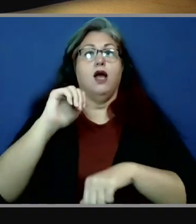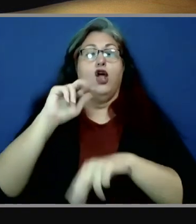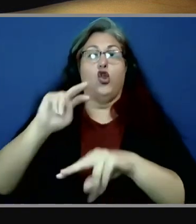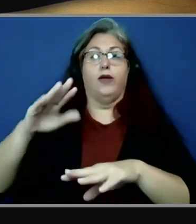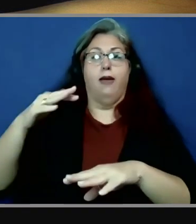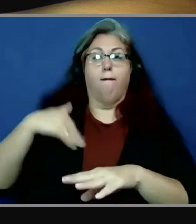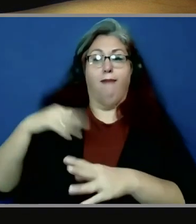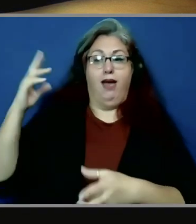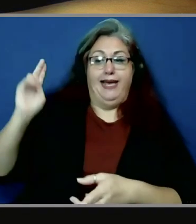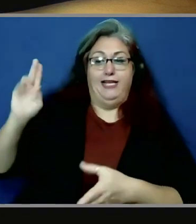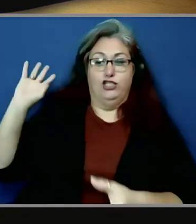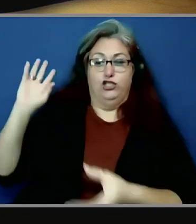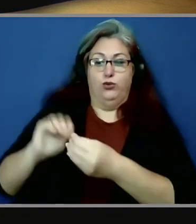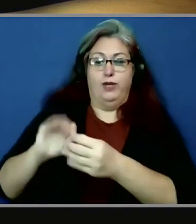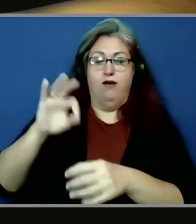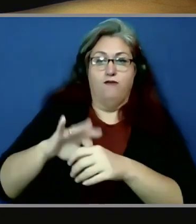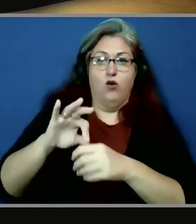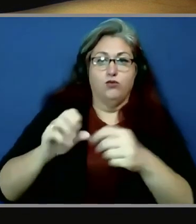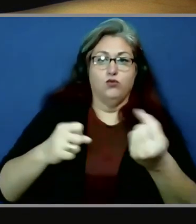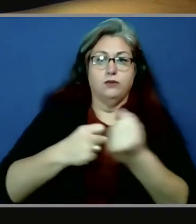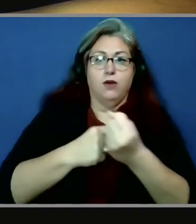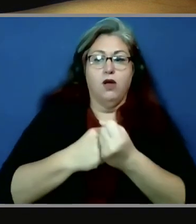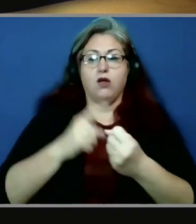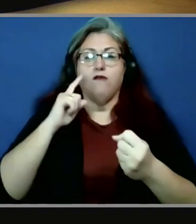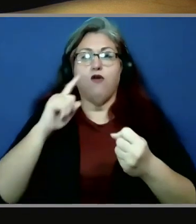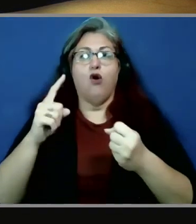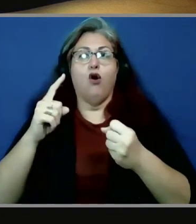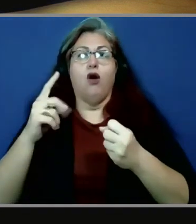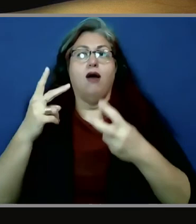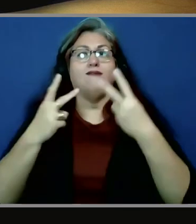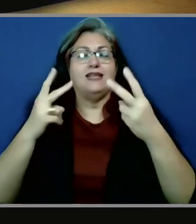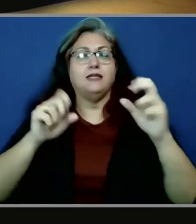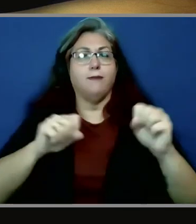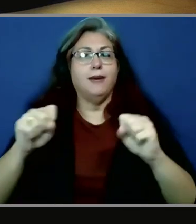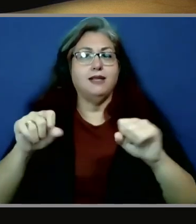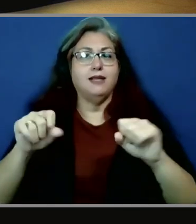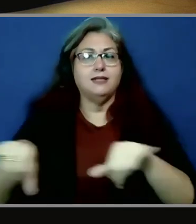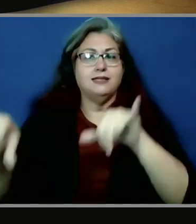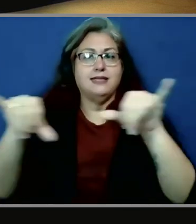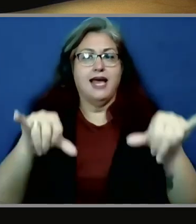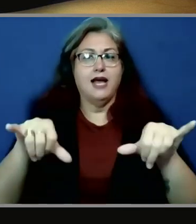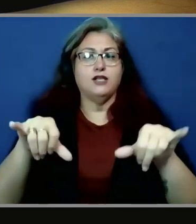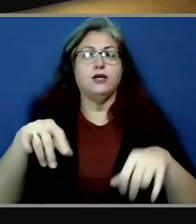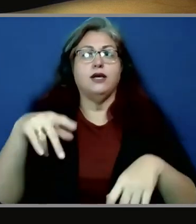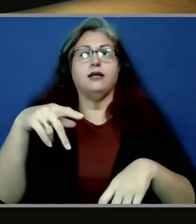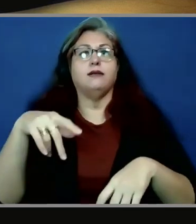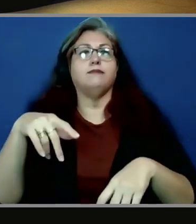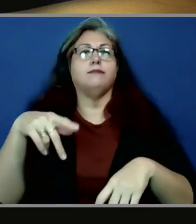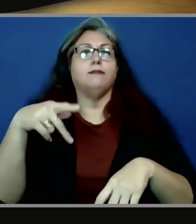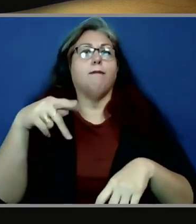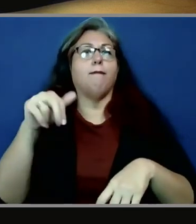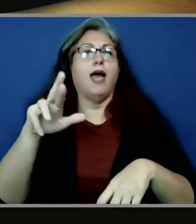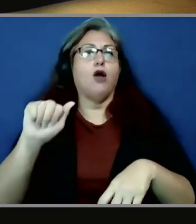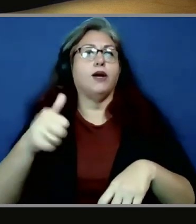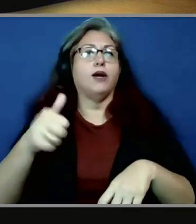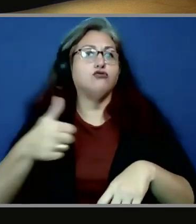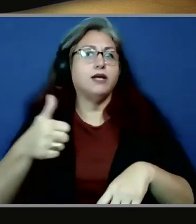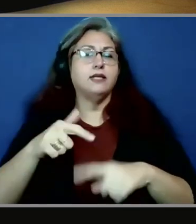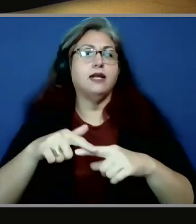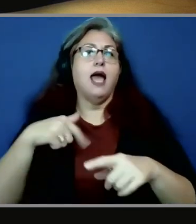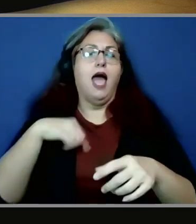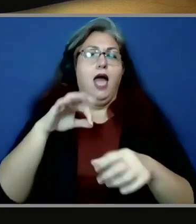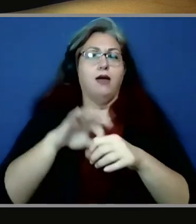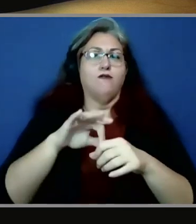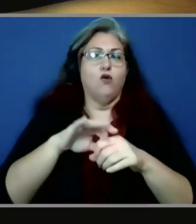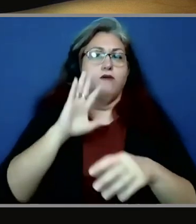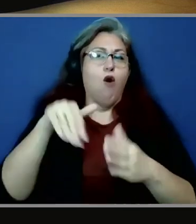of votes in favor of visitability standards and paratransit. I'm a voting member on all